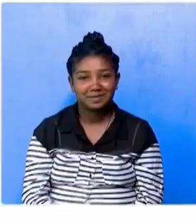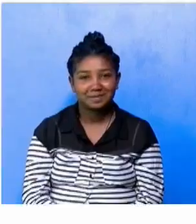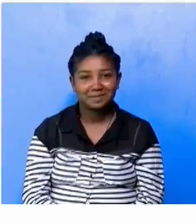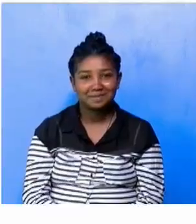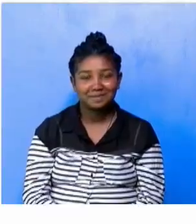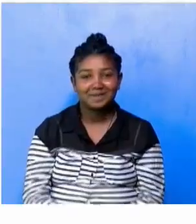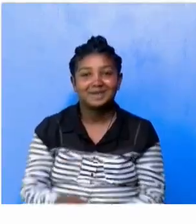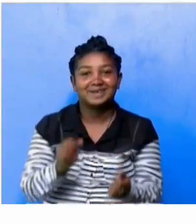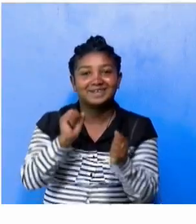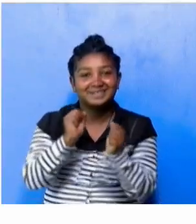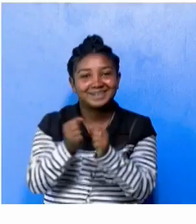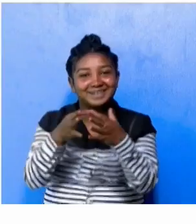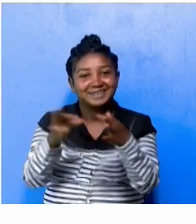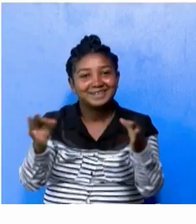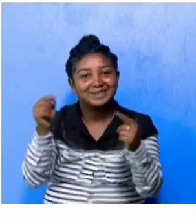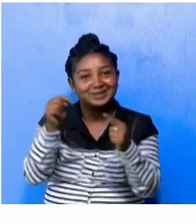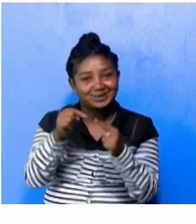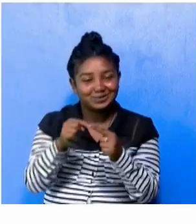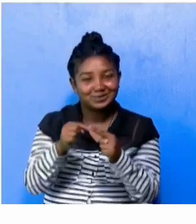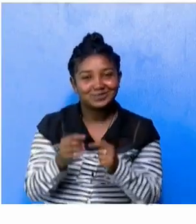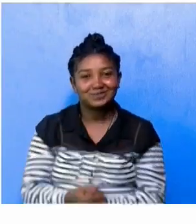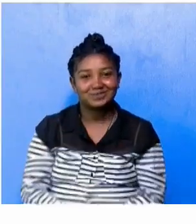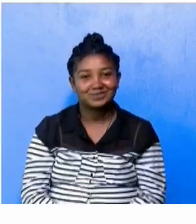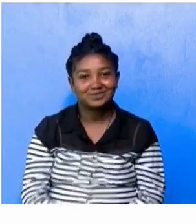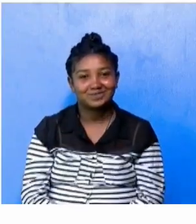Change this sentence into